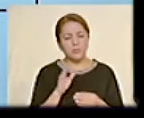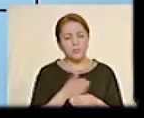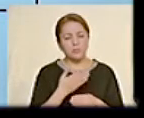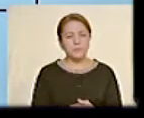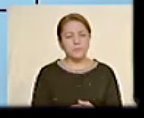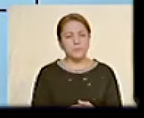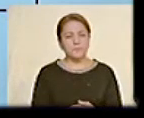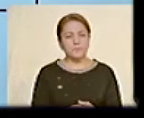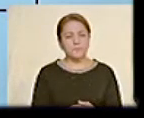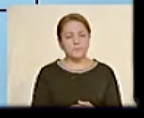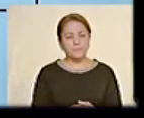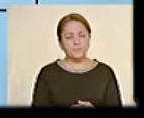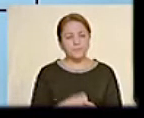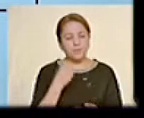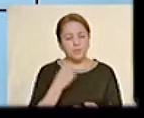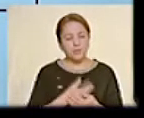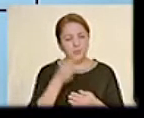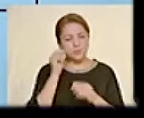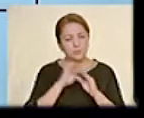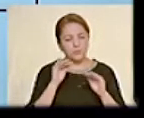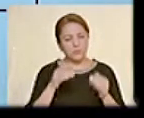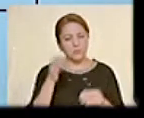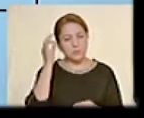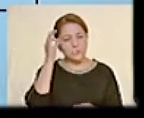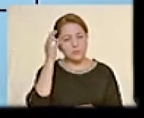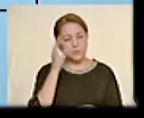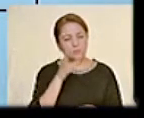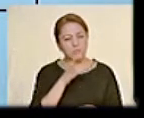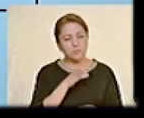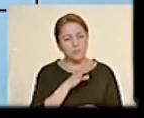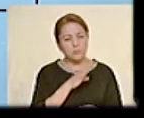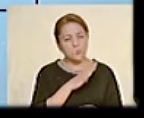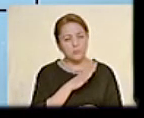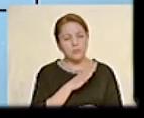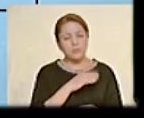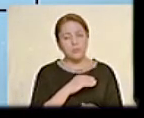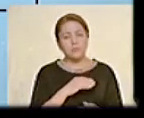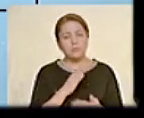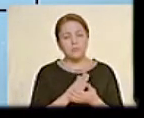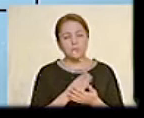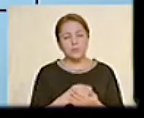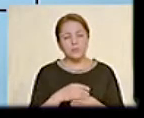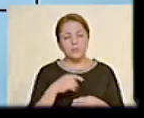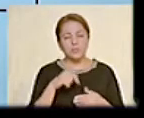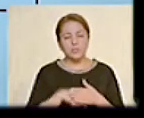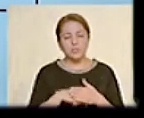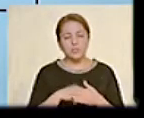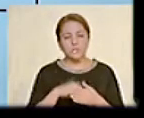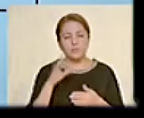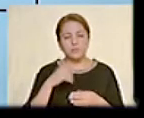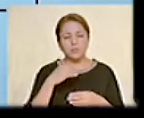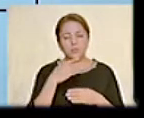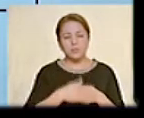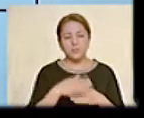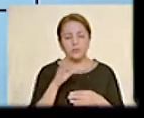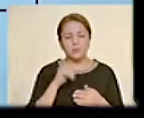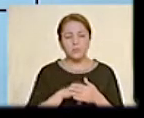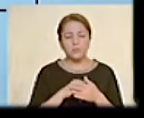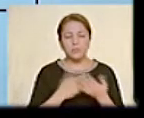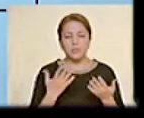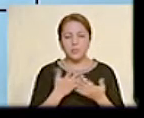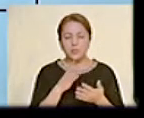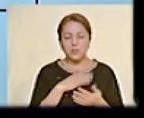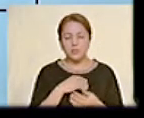yozib oldik. Demak, aziz o'quvchilar, yodingizda bormi, ichki omillar, tashqi omillar deb qanday omillarga aytilar edi?